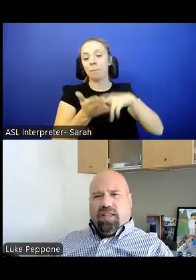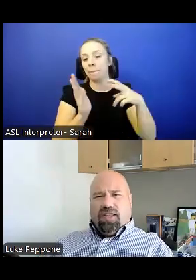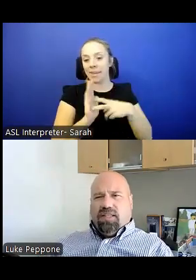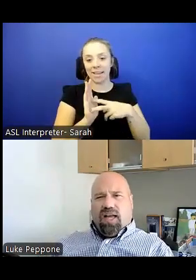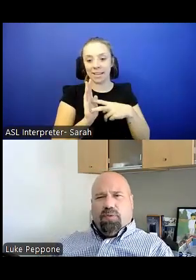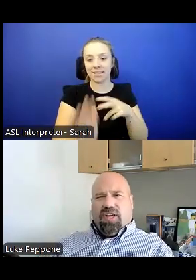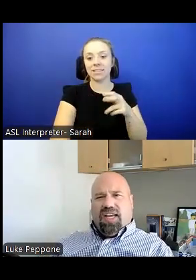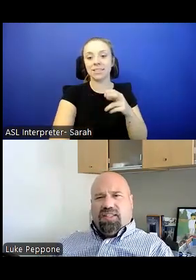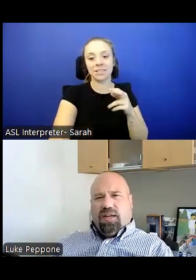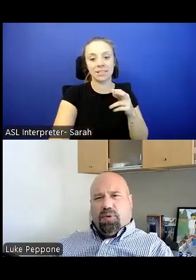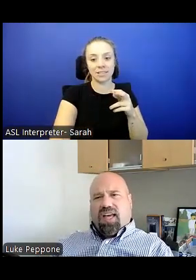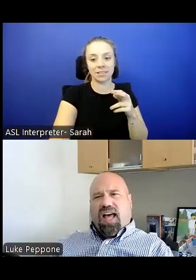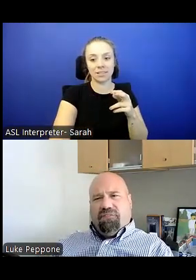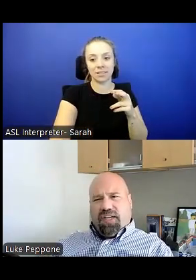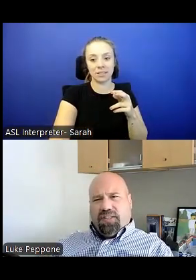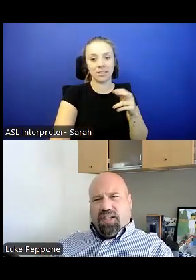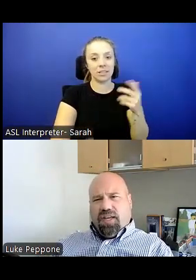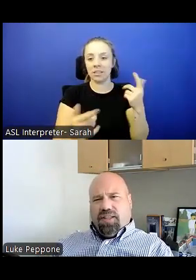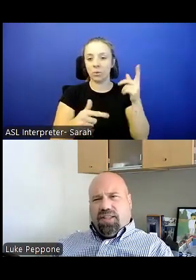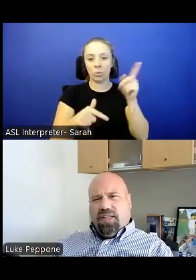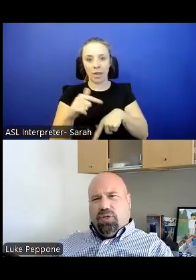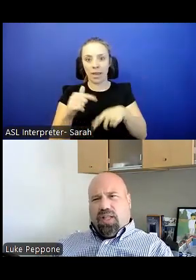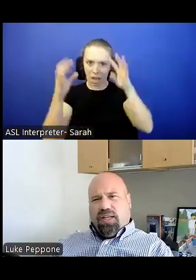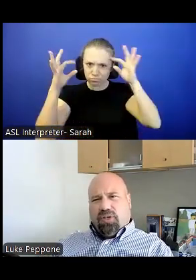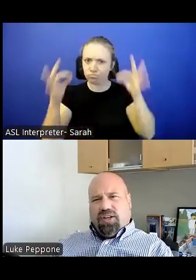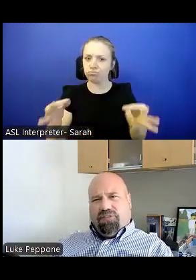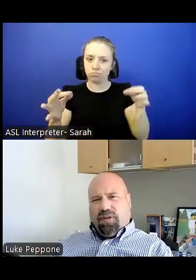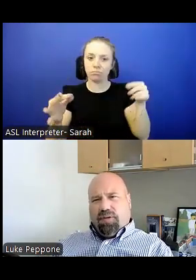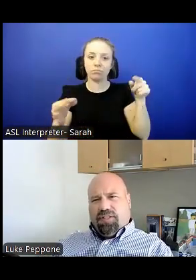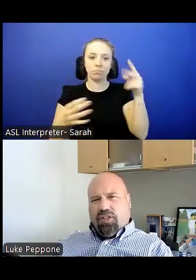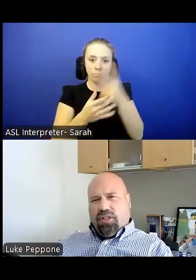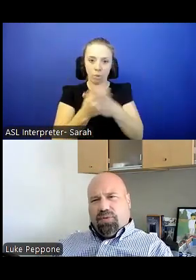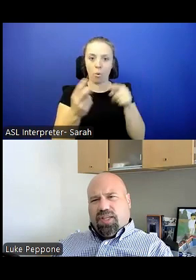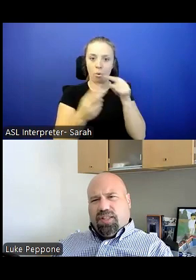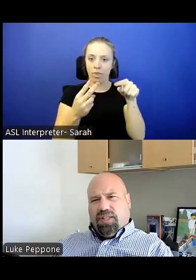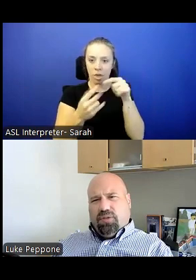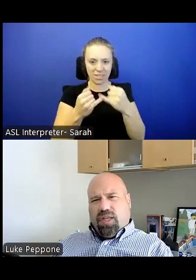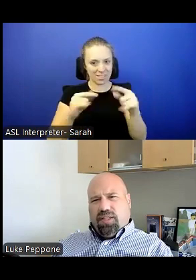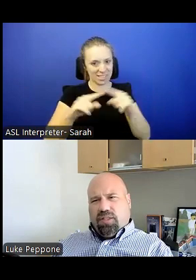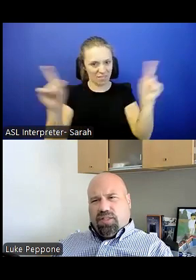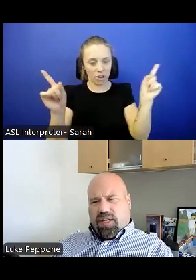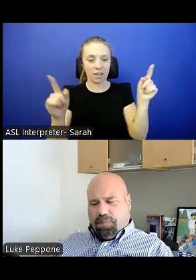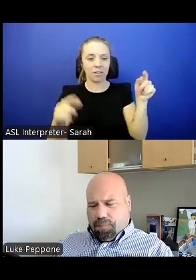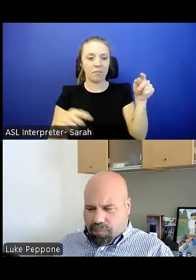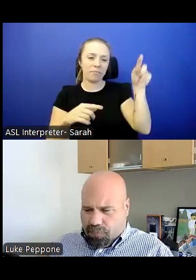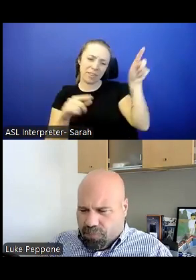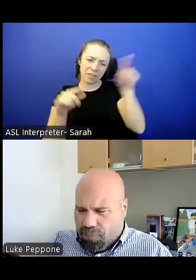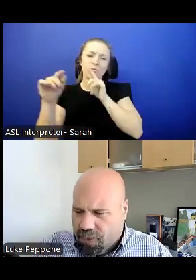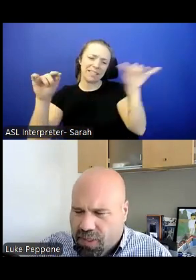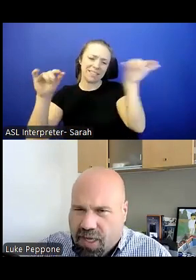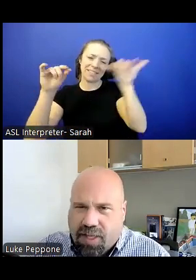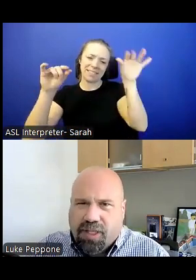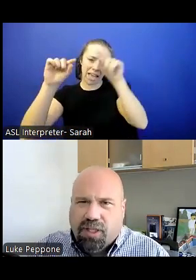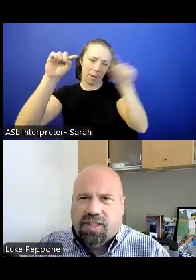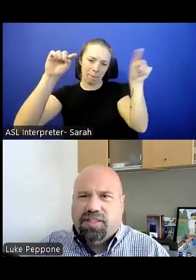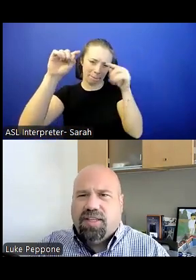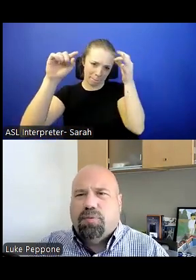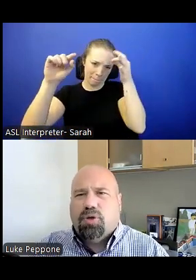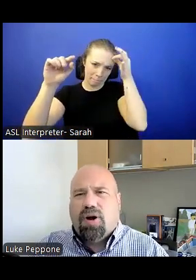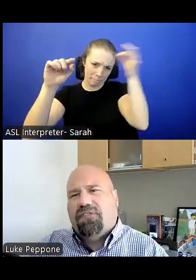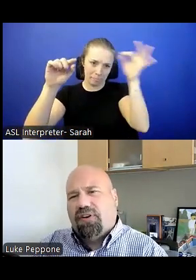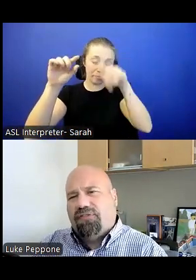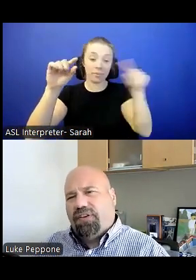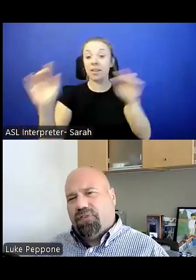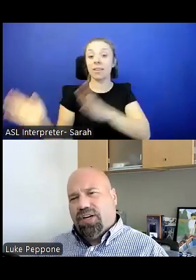say these lines, we can't say with confidence that these two lines are different. Essentially, we say these two lines are the same. And then we look at the